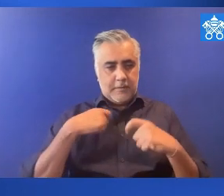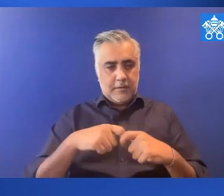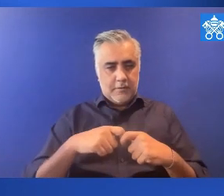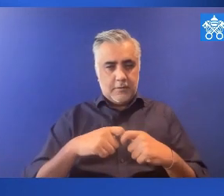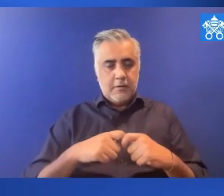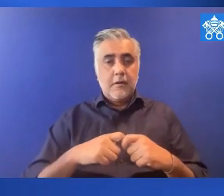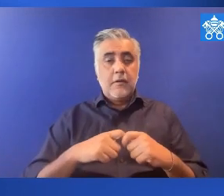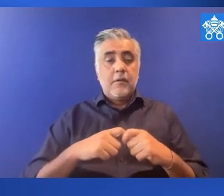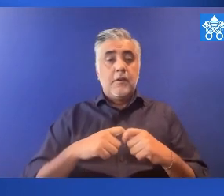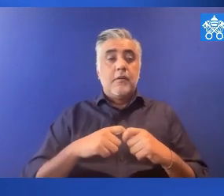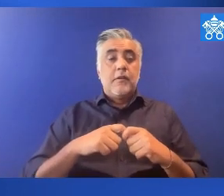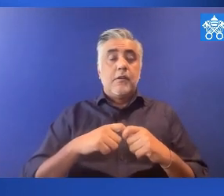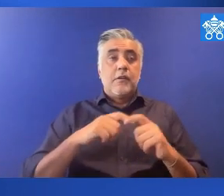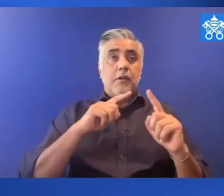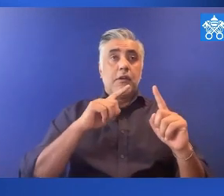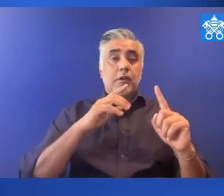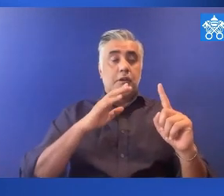Lectura del libro de los Salmos.